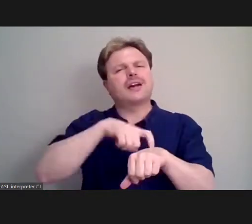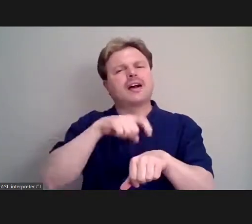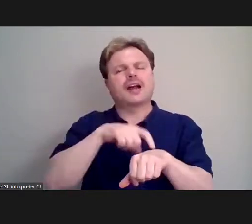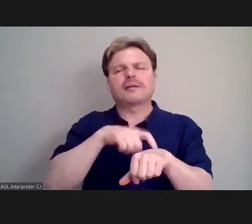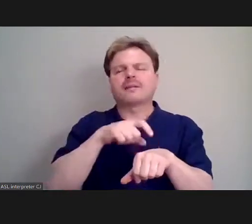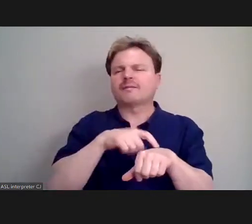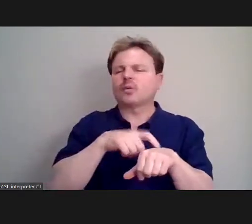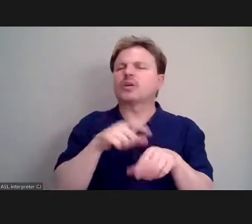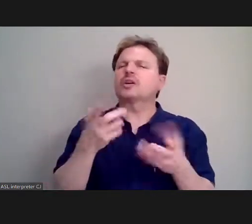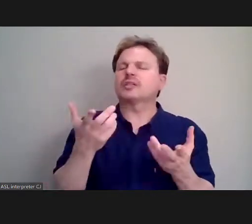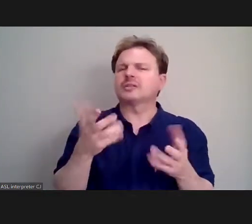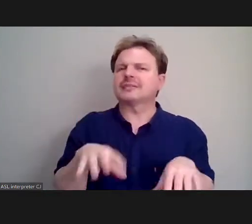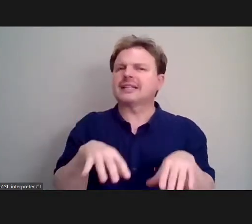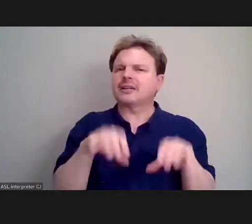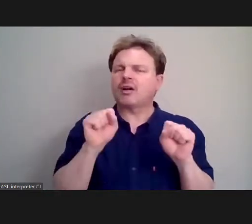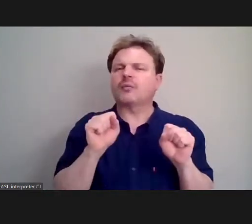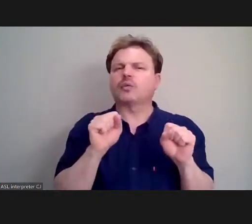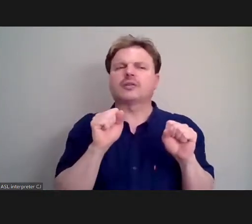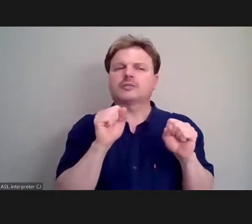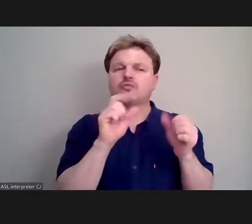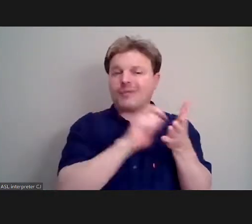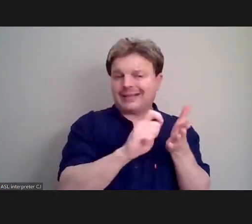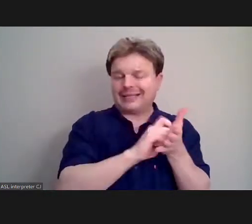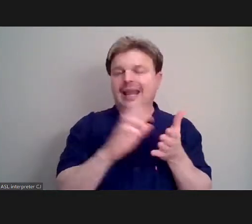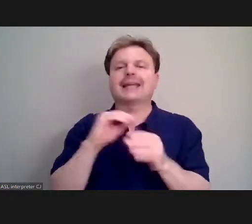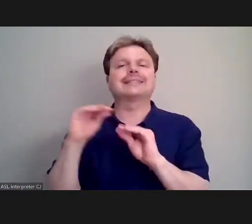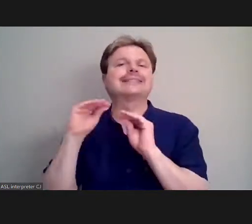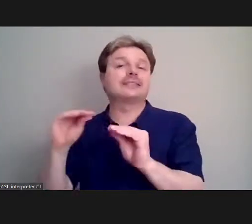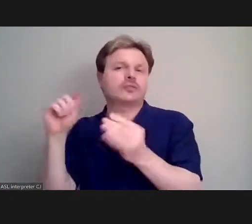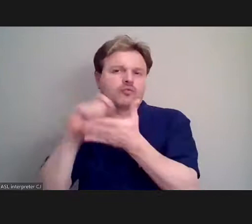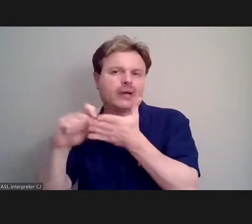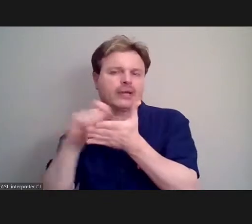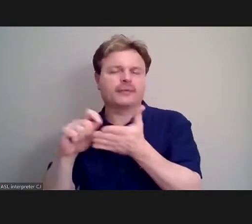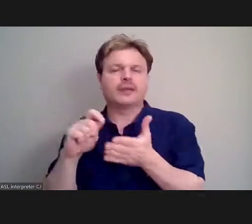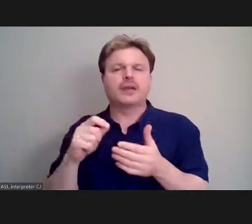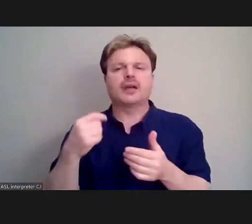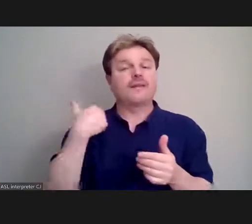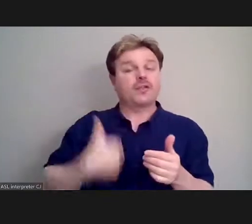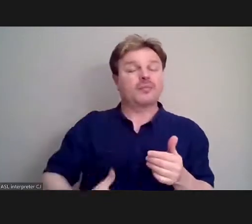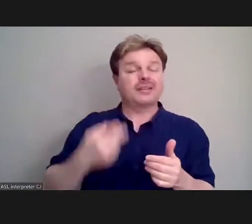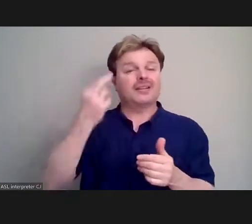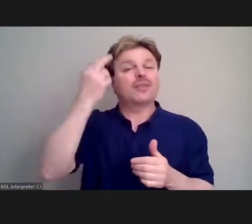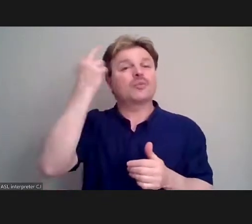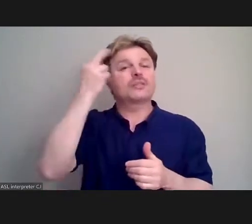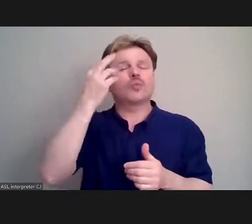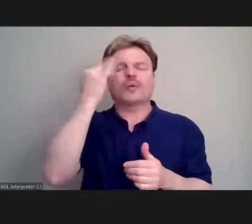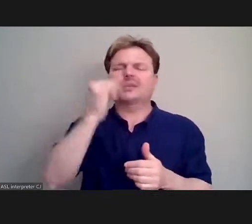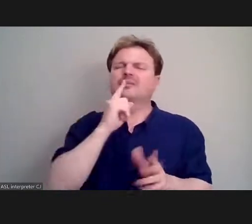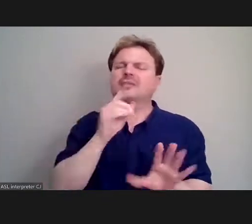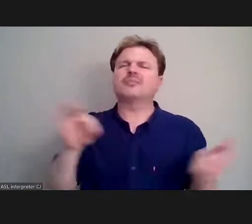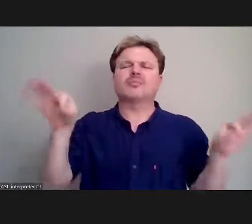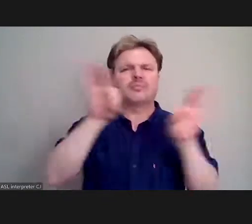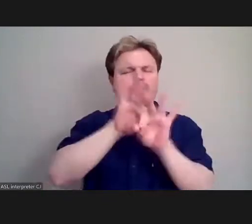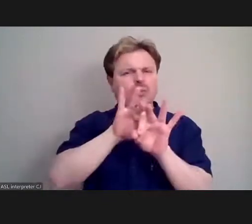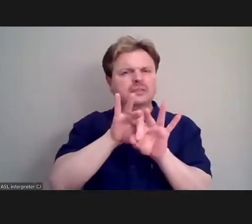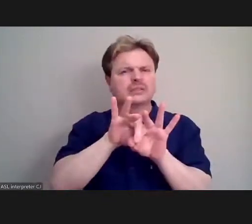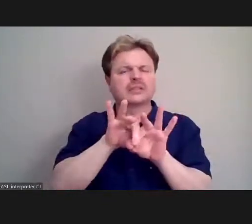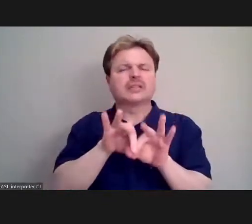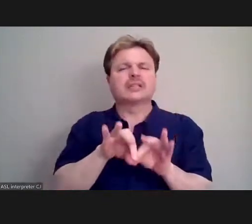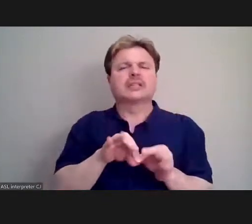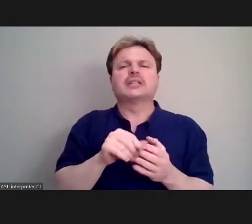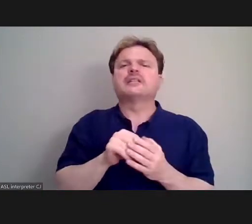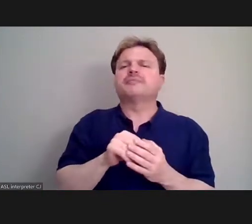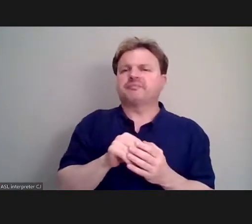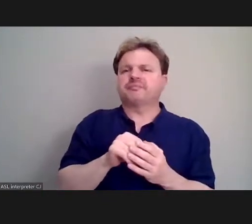writing. And for me, the reason why it's very important to always consider